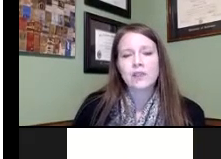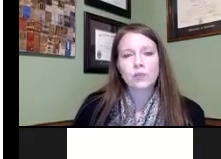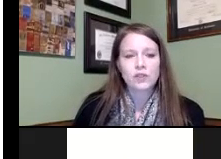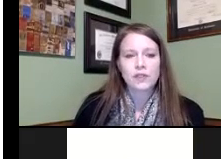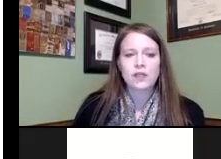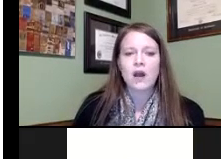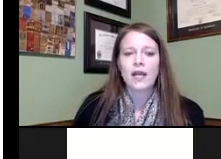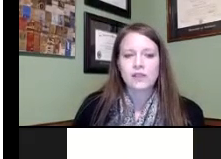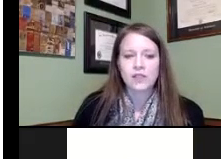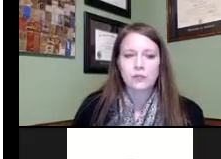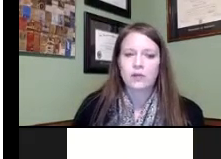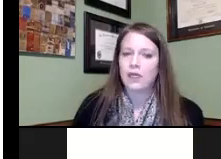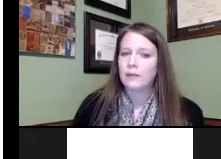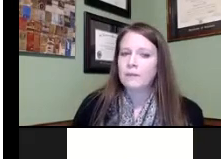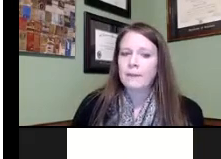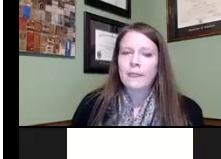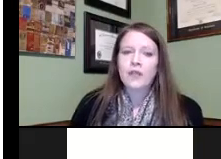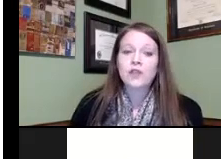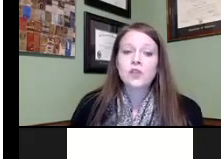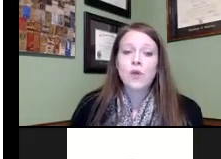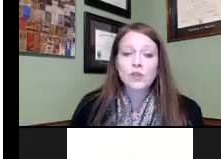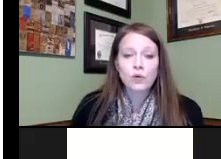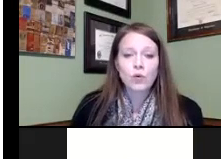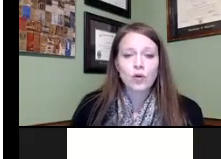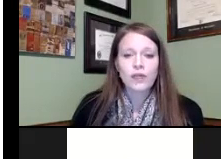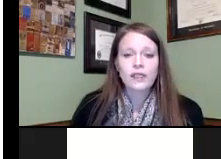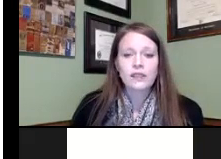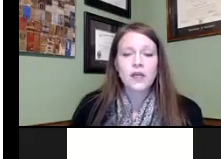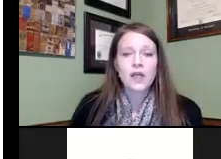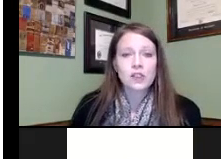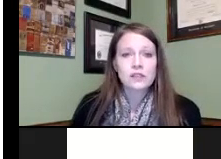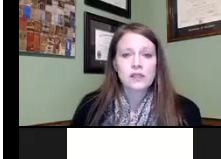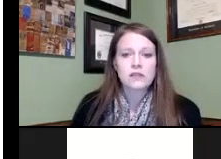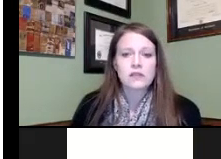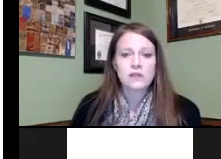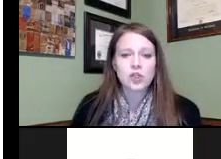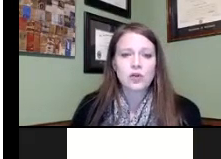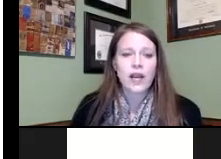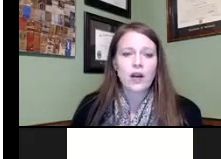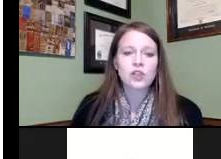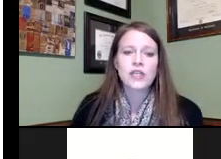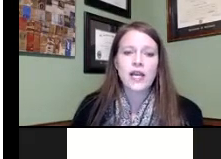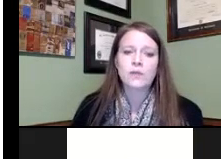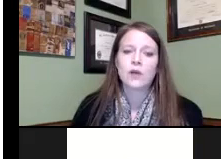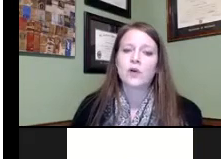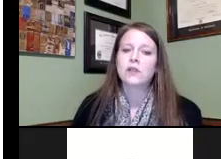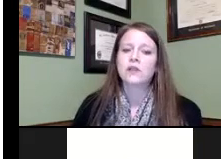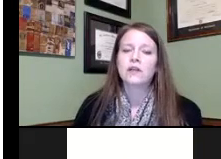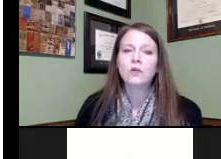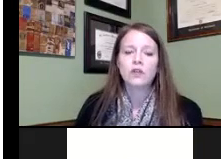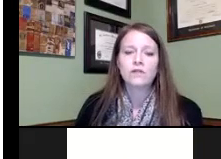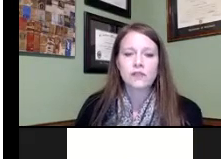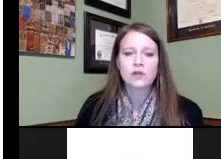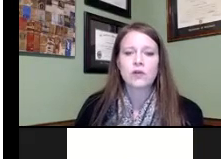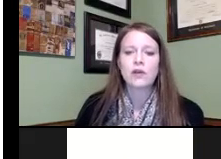seen as a person and not as a disability. Due to multiple work-related concussions and surgical errors, she has been a person